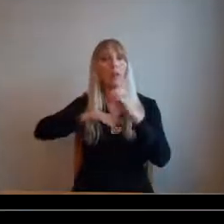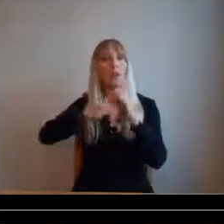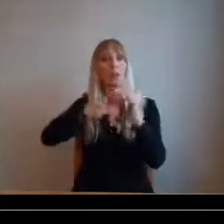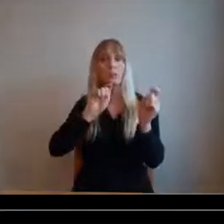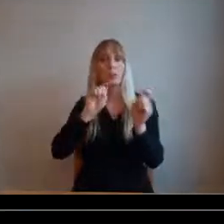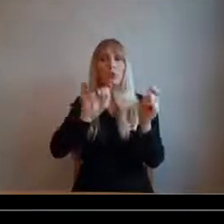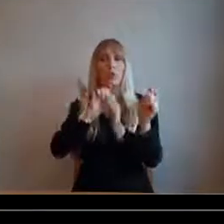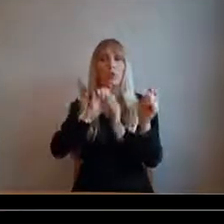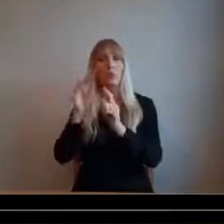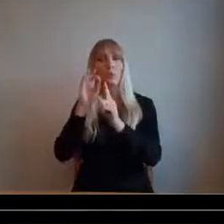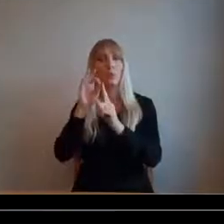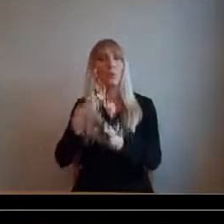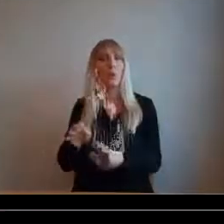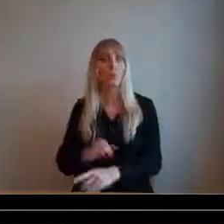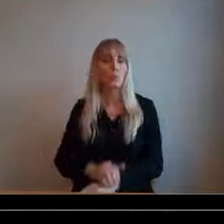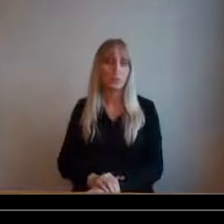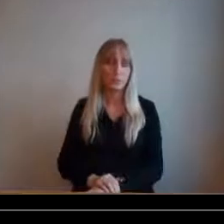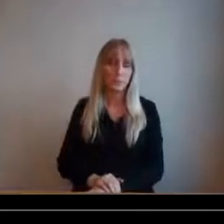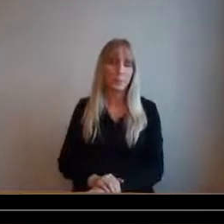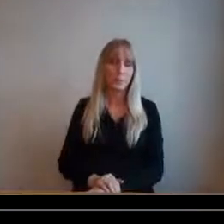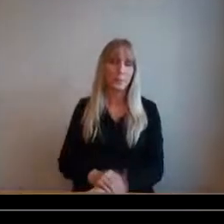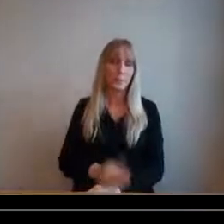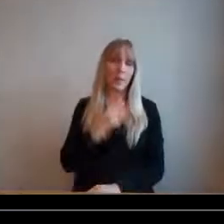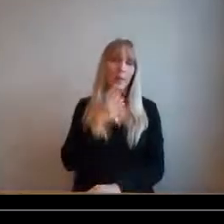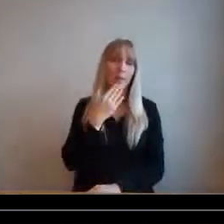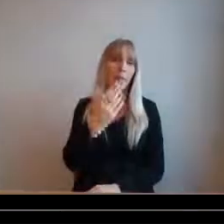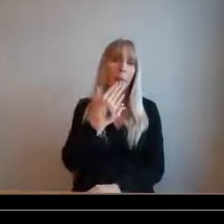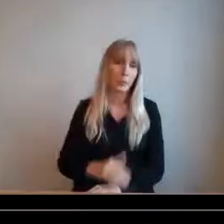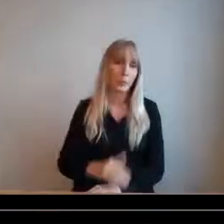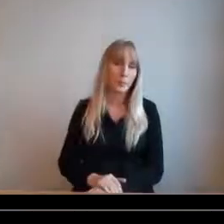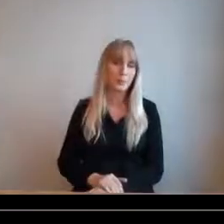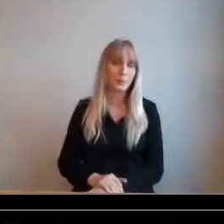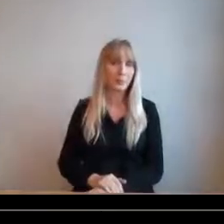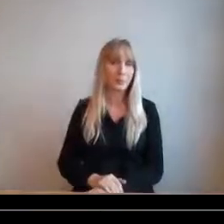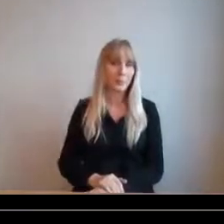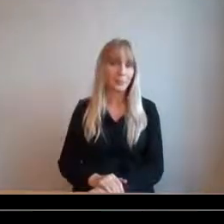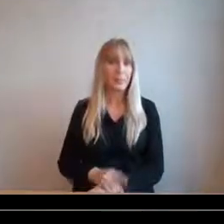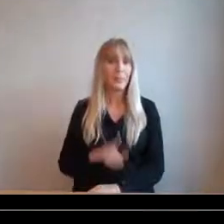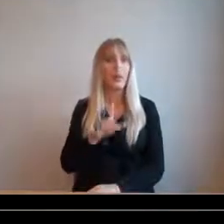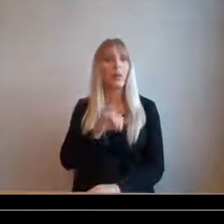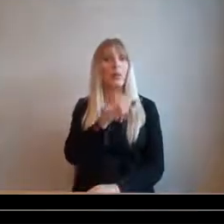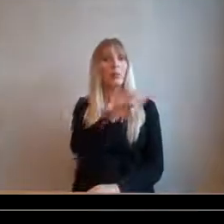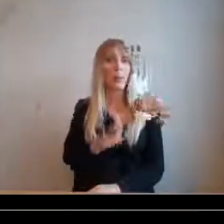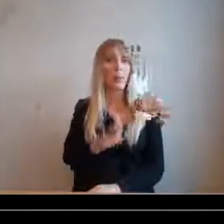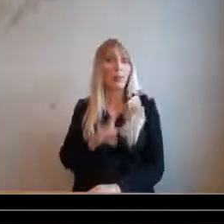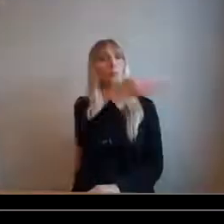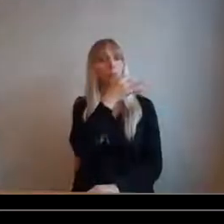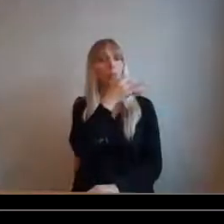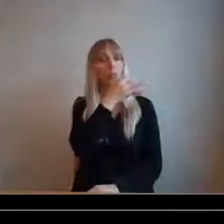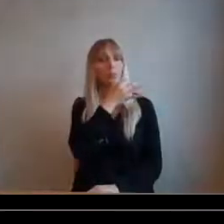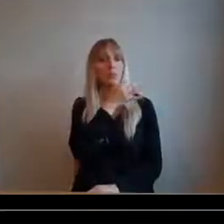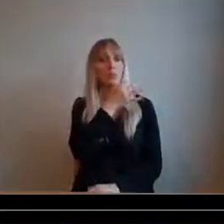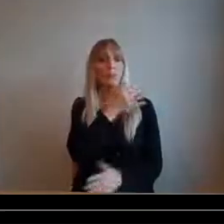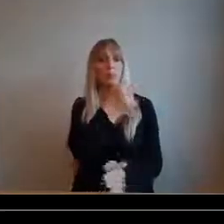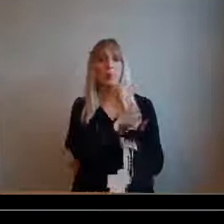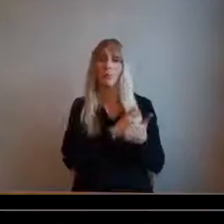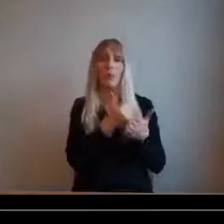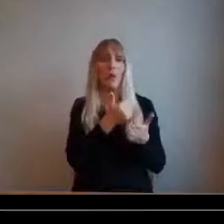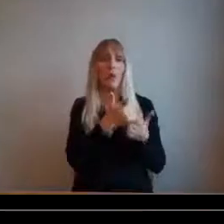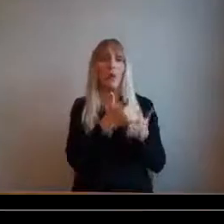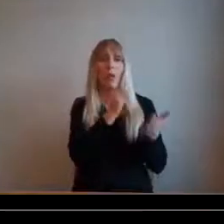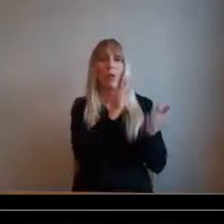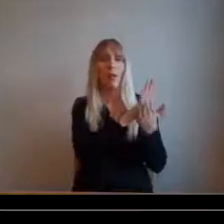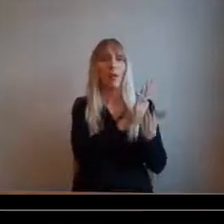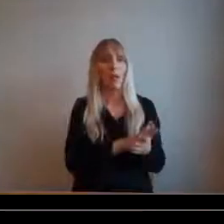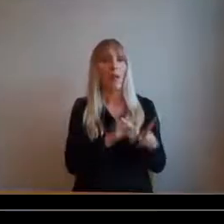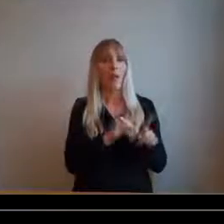changes. Thank you, thank you. The next question actually is one that comes up quite a lot on big projects like